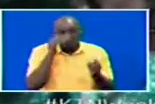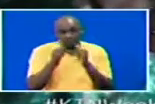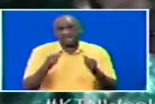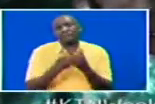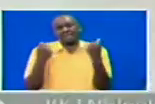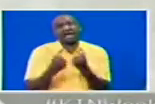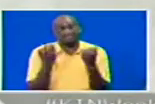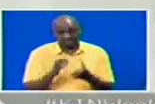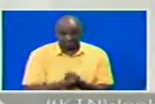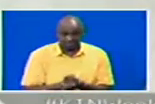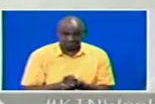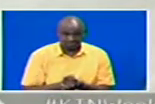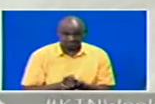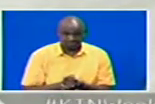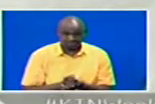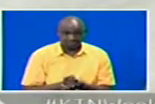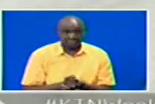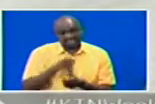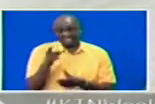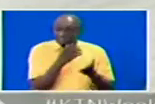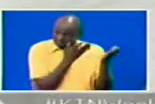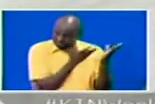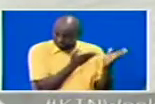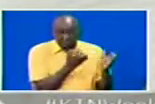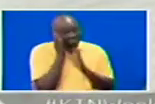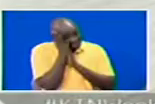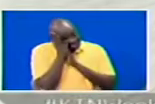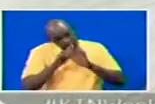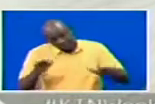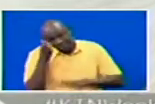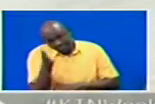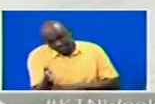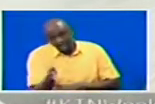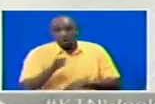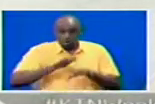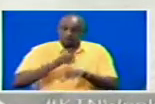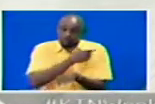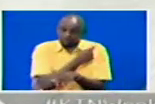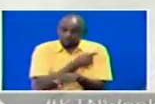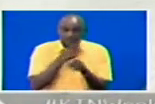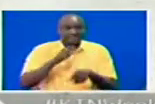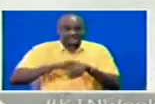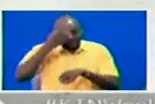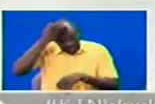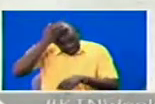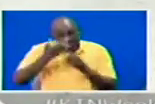muda. Sagal Nabor quietly lies on the mat on the corridor as the nurse attends to